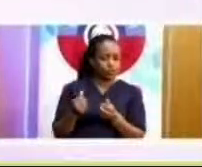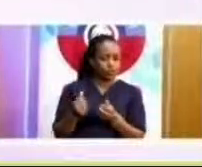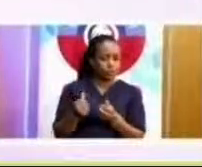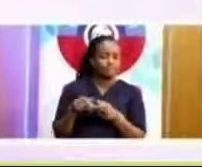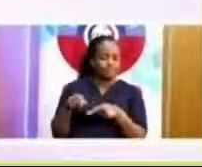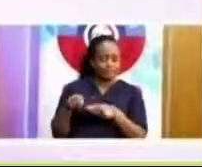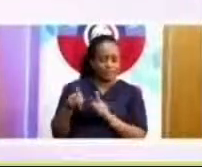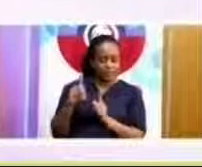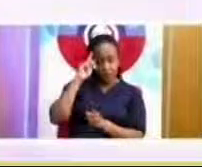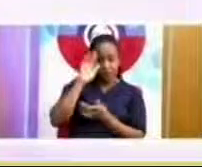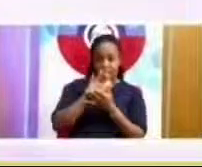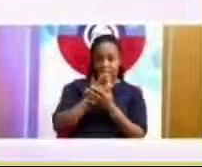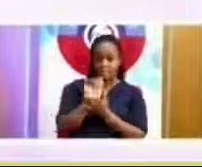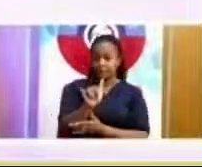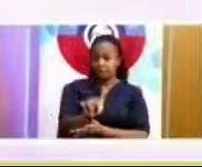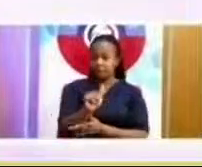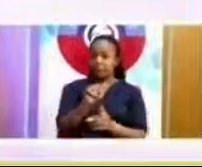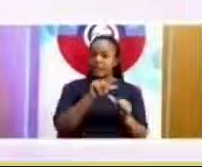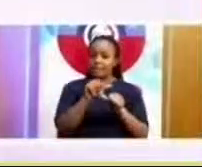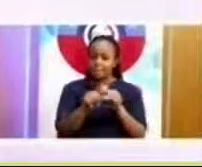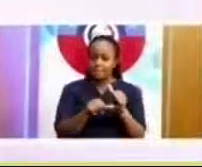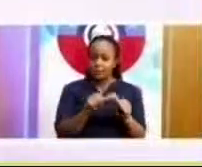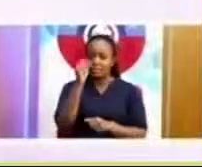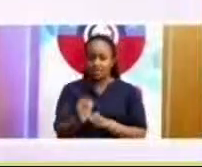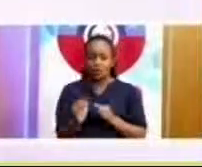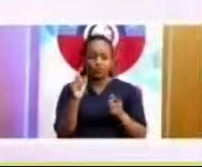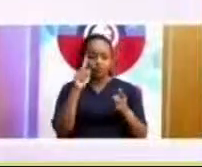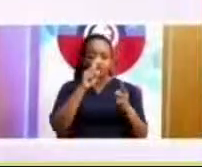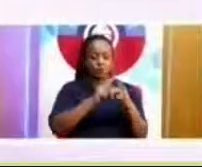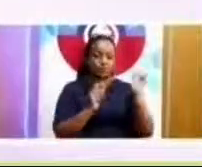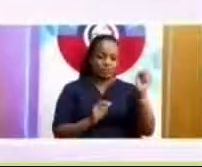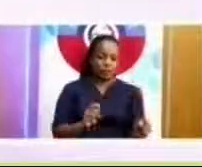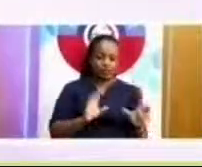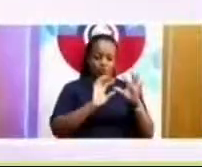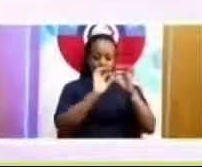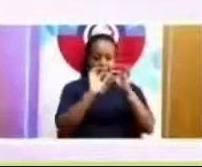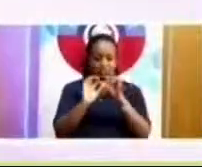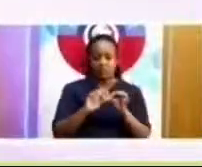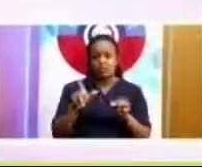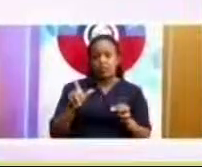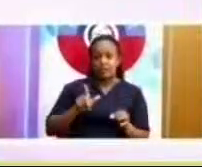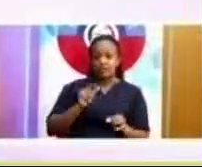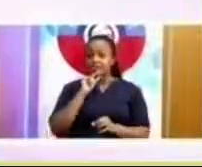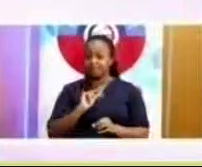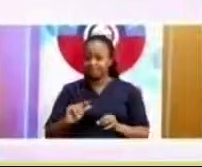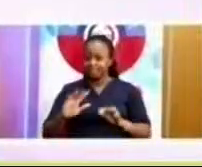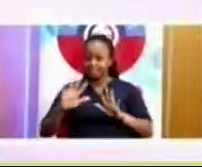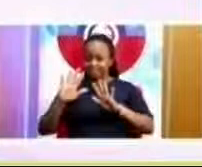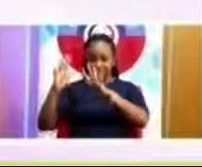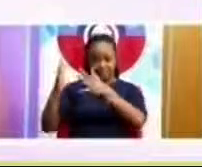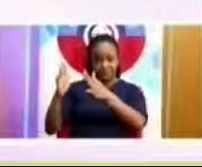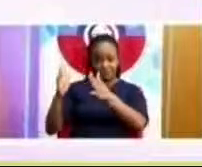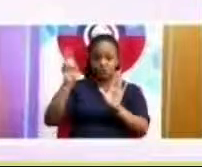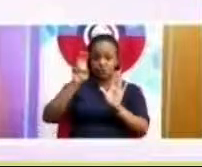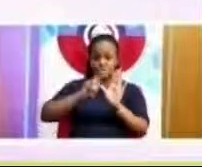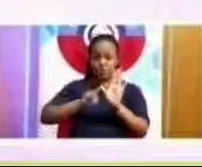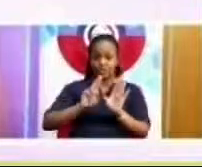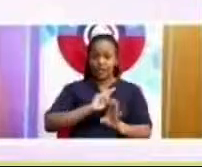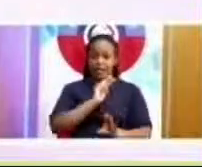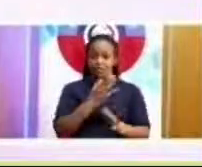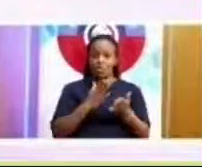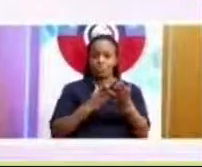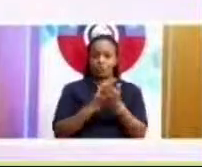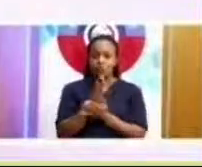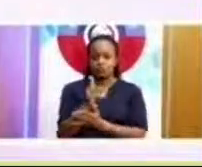of South-to-South cooperation. Ladies and gentlemen, please give a warm round of applause. Joining us via link from